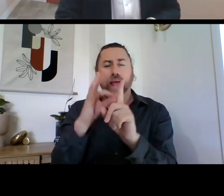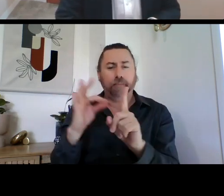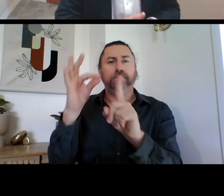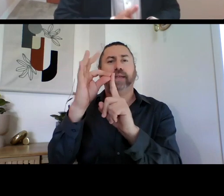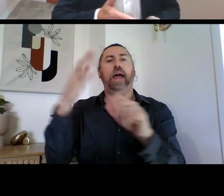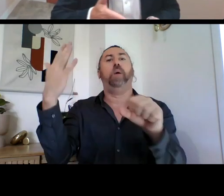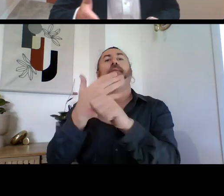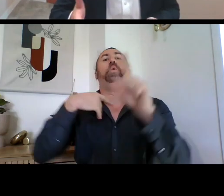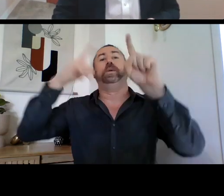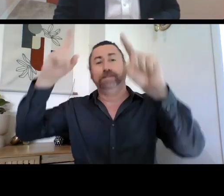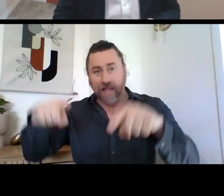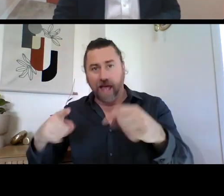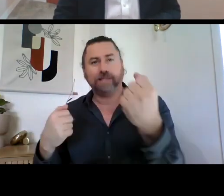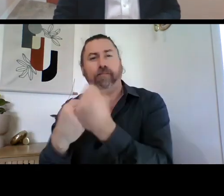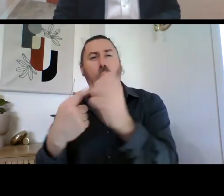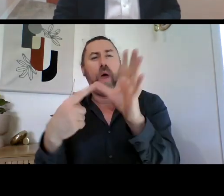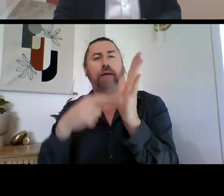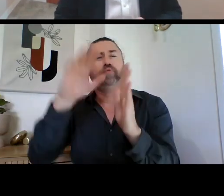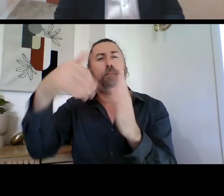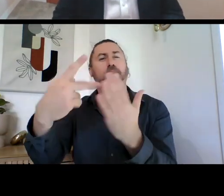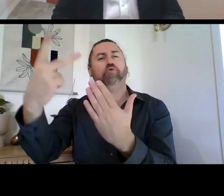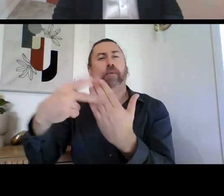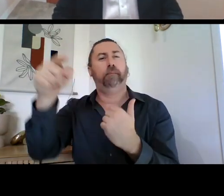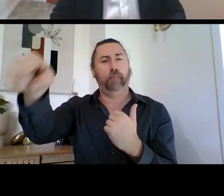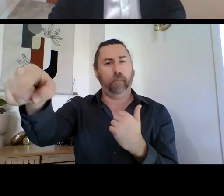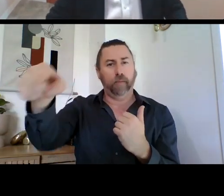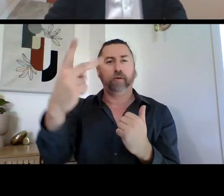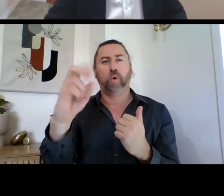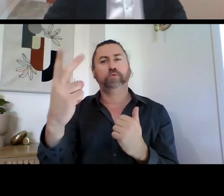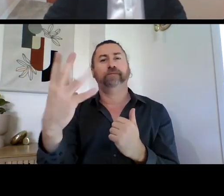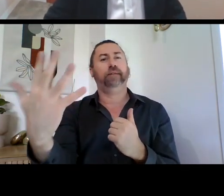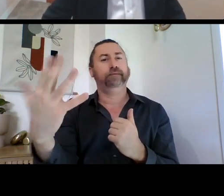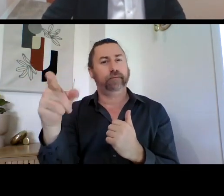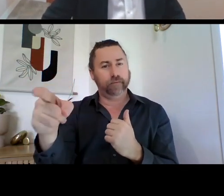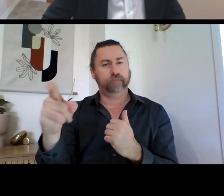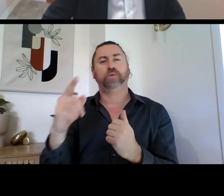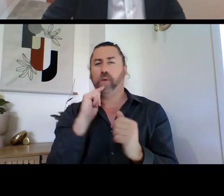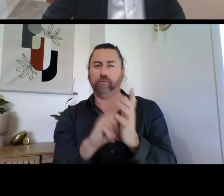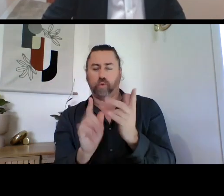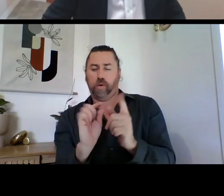ahead of the start of the Support at Home program to enable assessment into the new program.